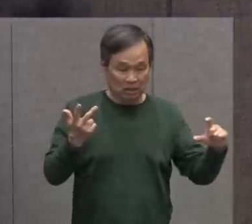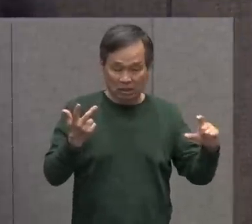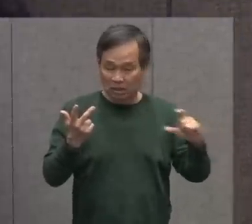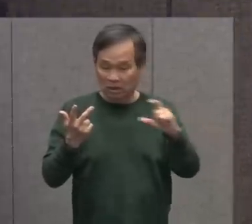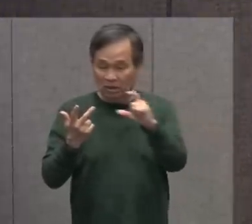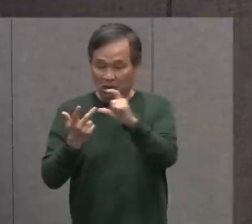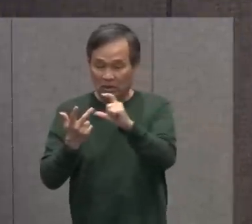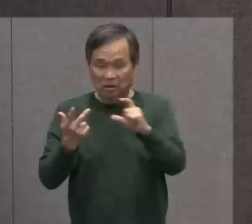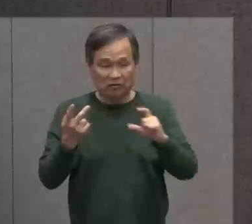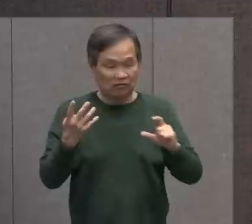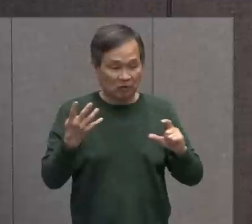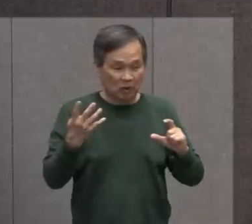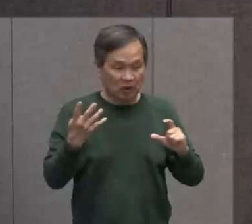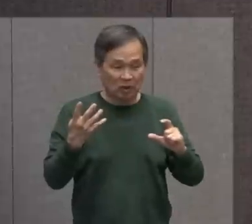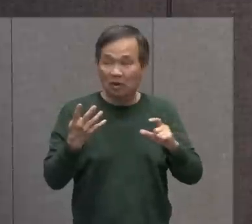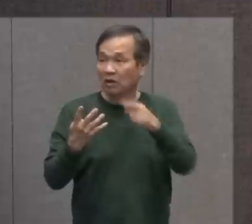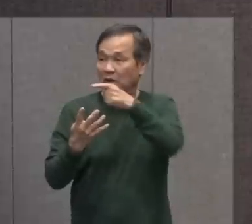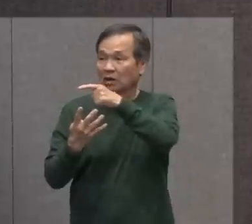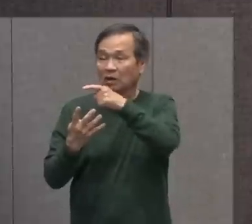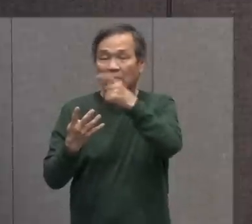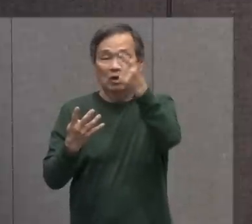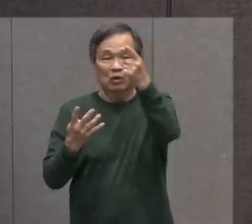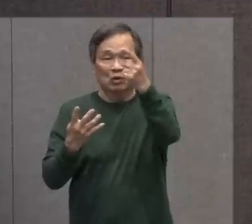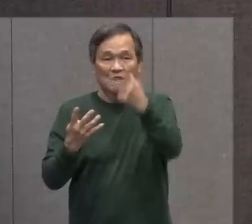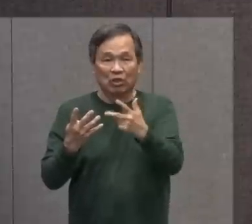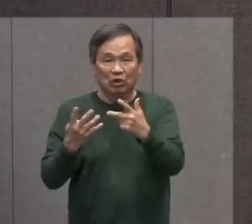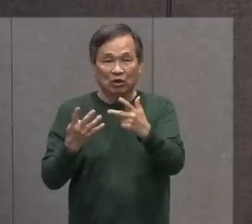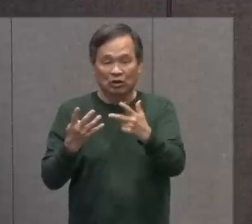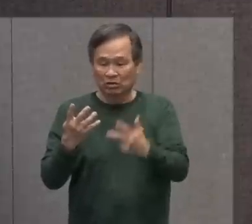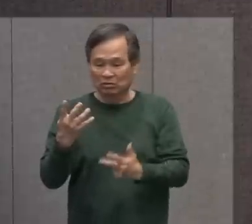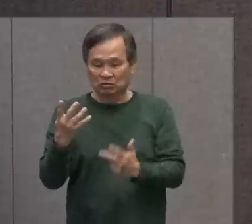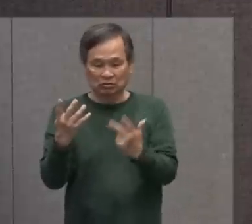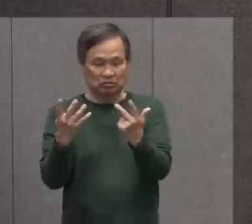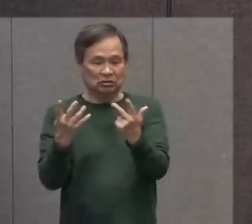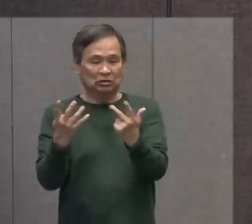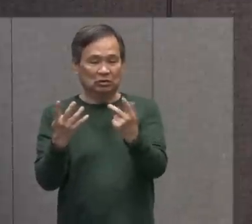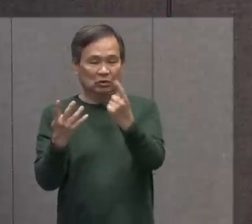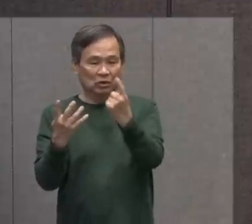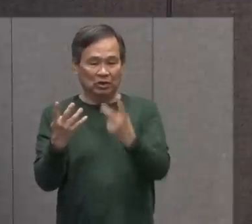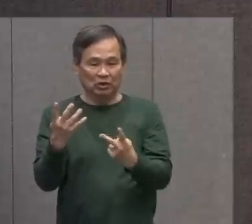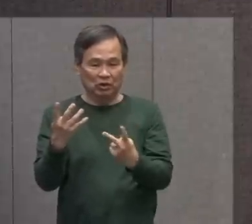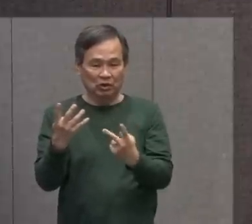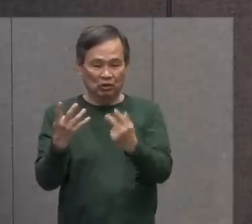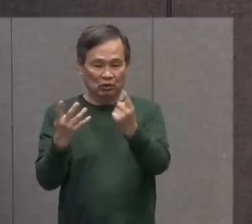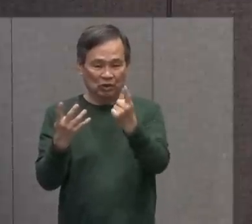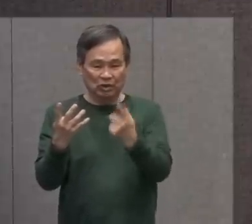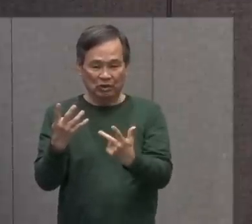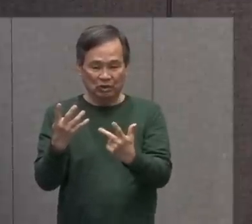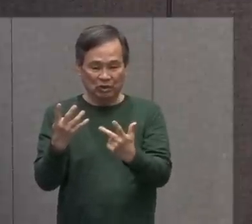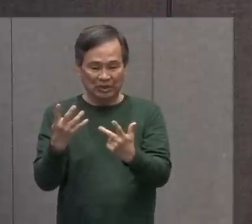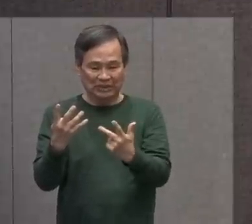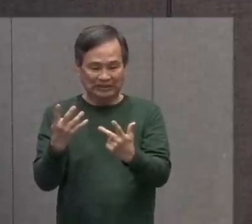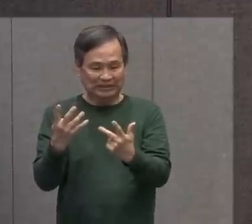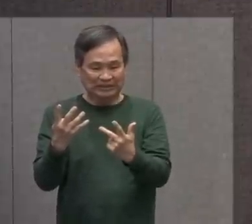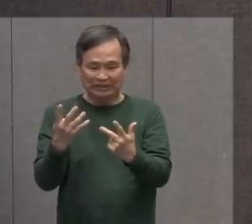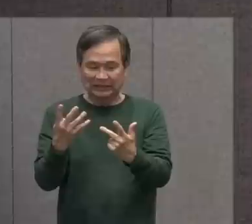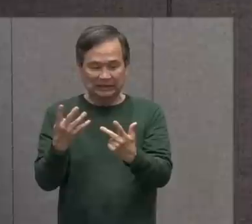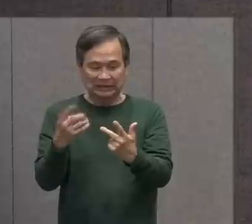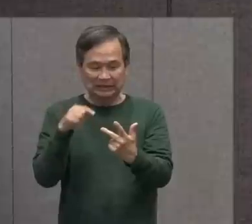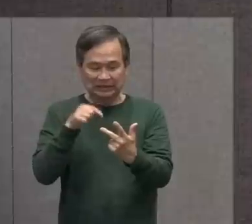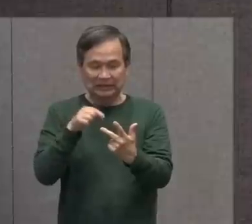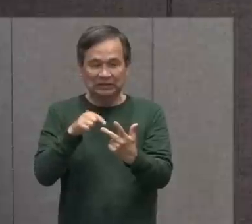4 1/3. So to make 5, how many more do I need? Just 2/3 more, right? Not even